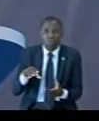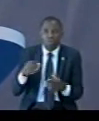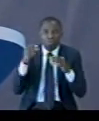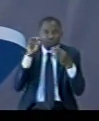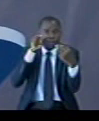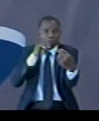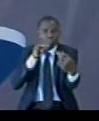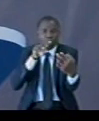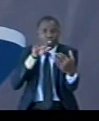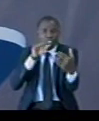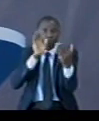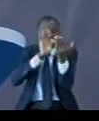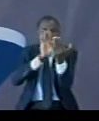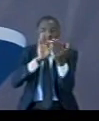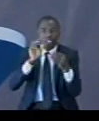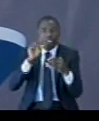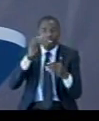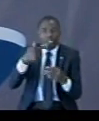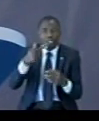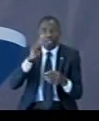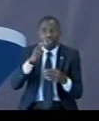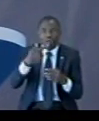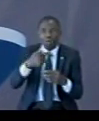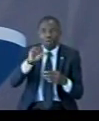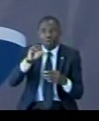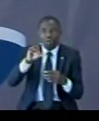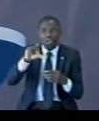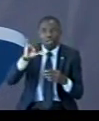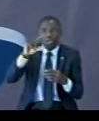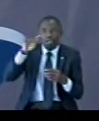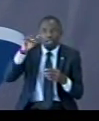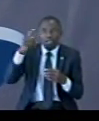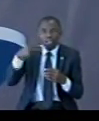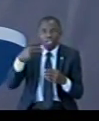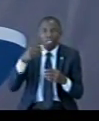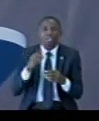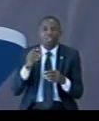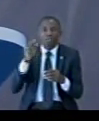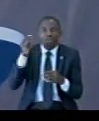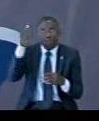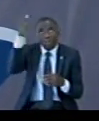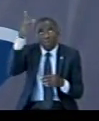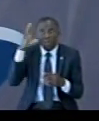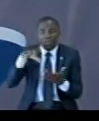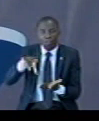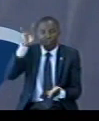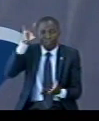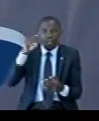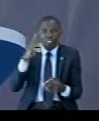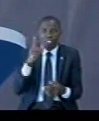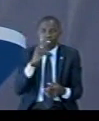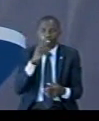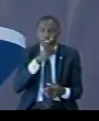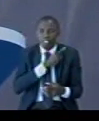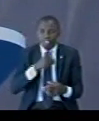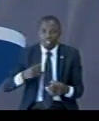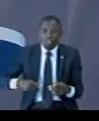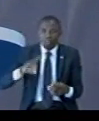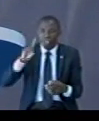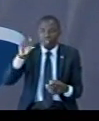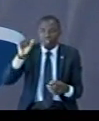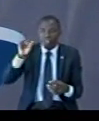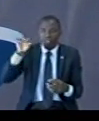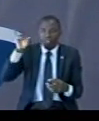God found David. When it was time for an apostle to arise to the Gentiles,